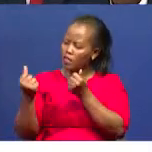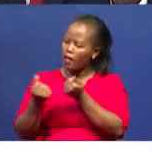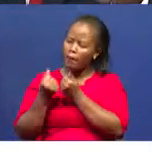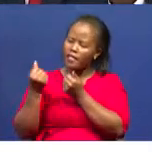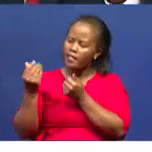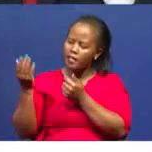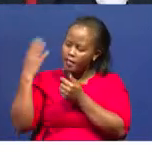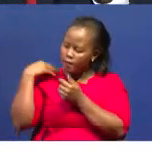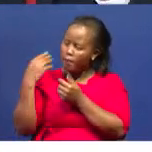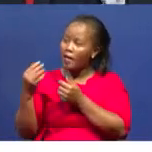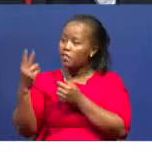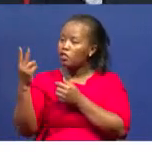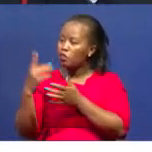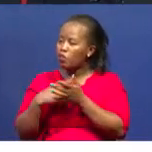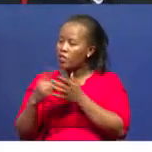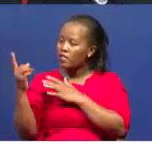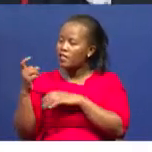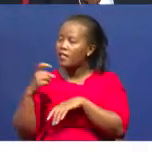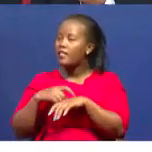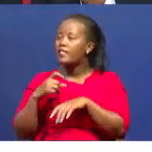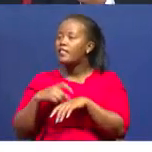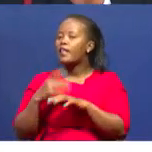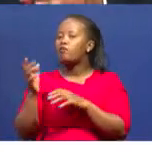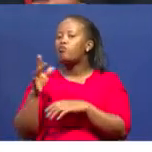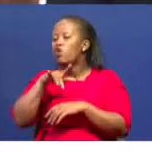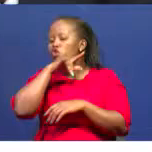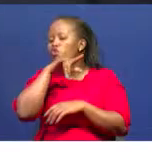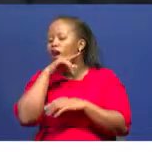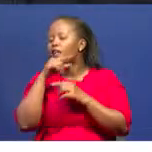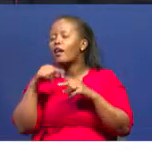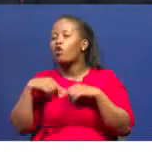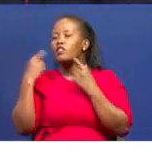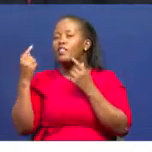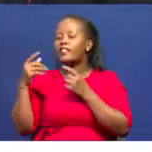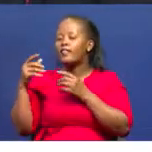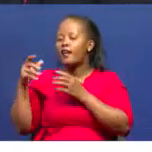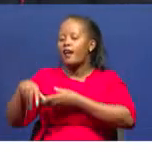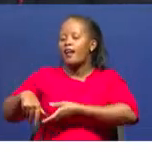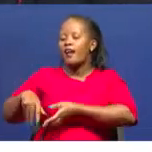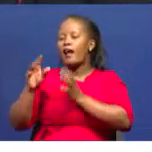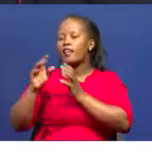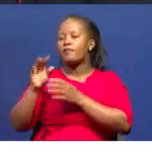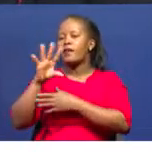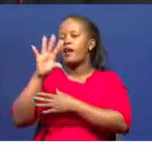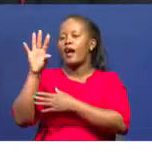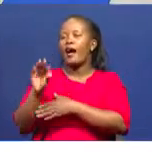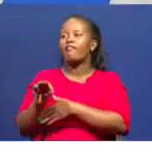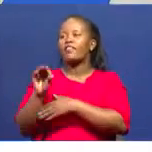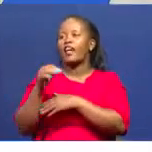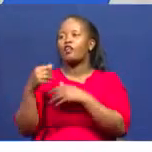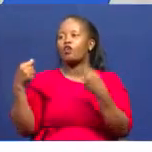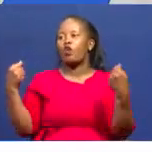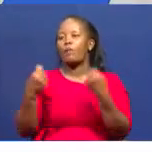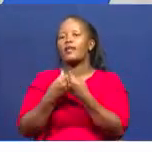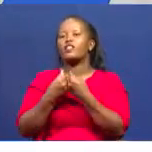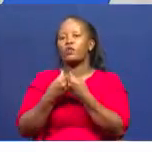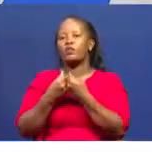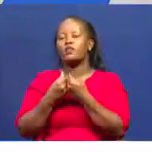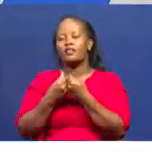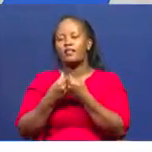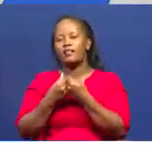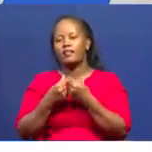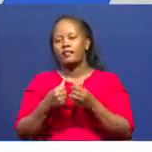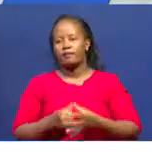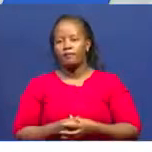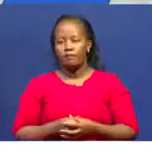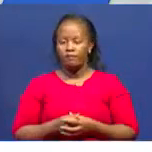where Uganda hosted the Rugby Africa Cup, and that was at one of the training pitches next to the Nelson Mandela Stadium